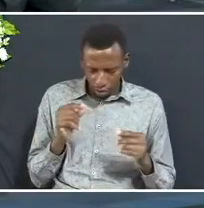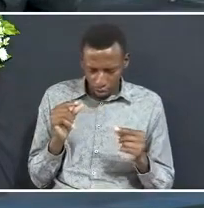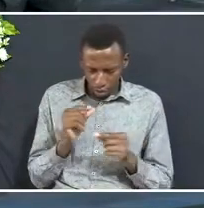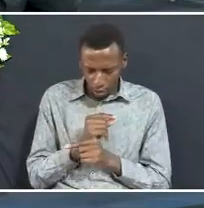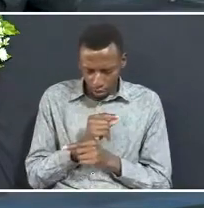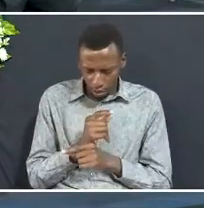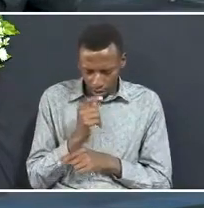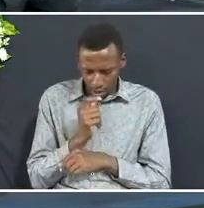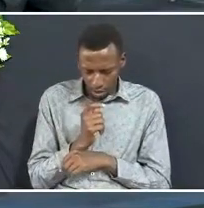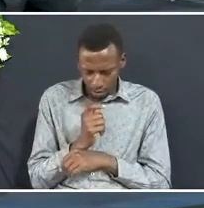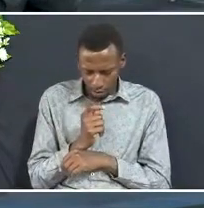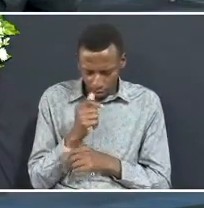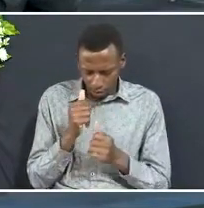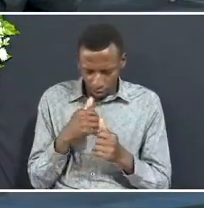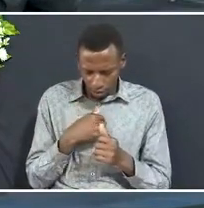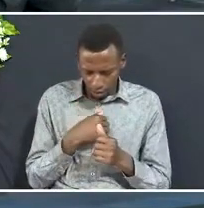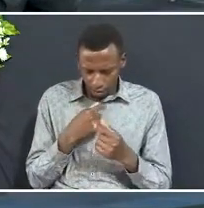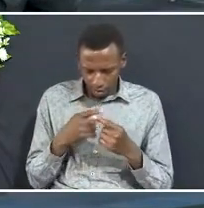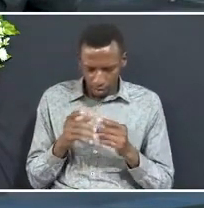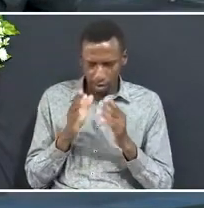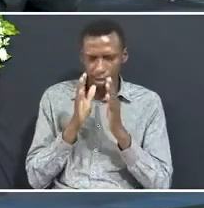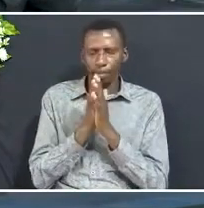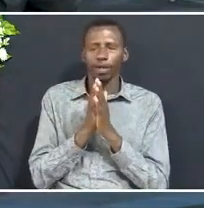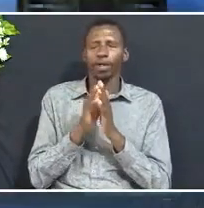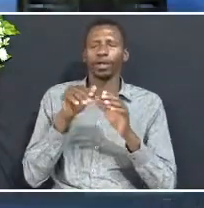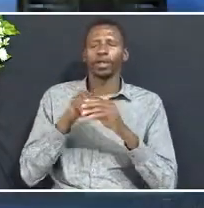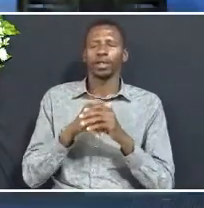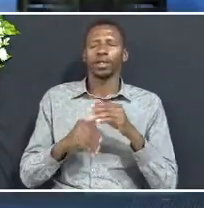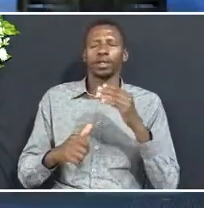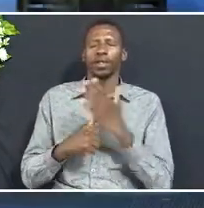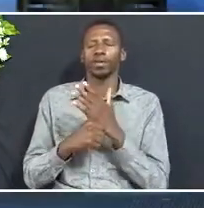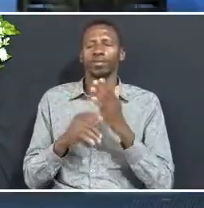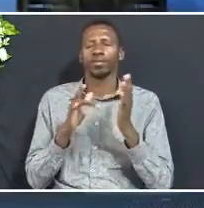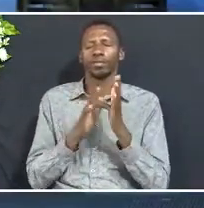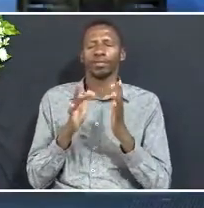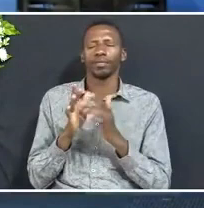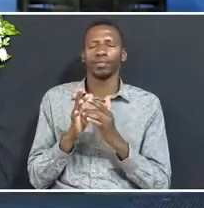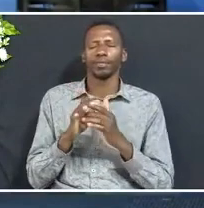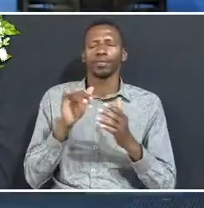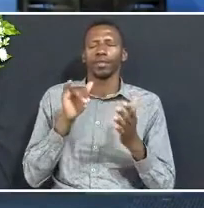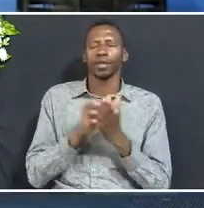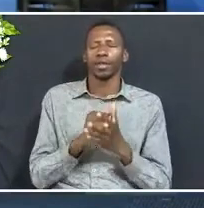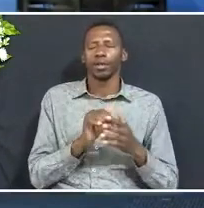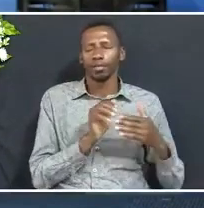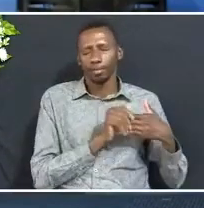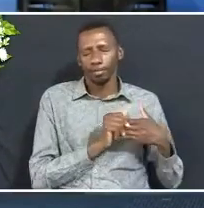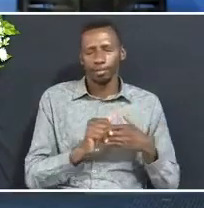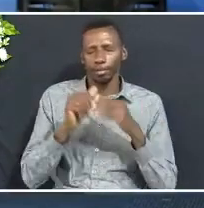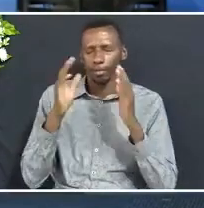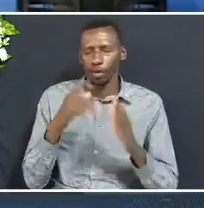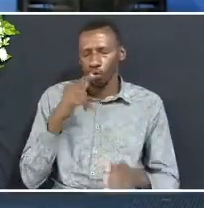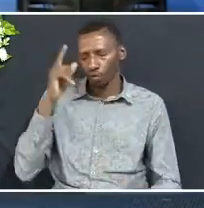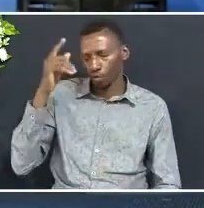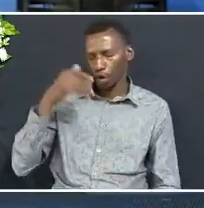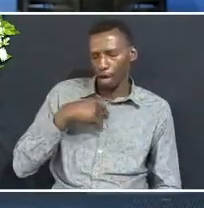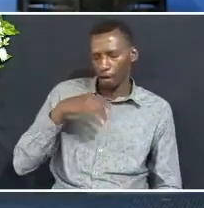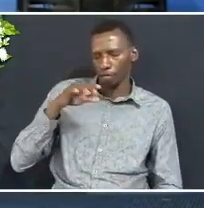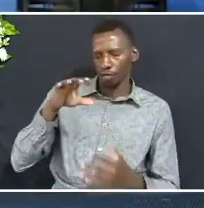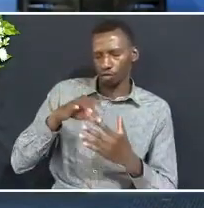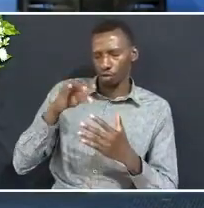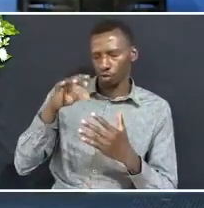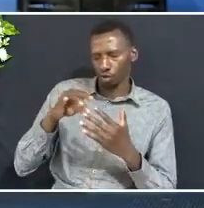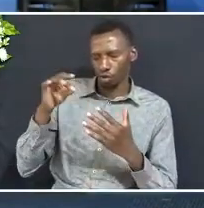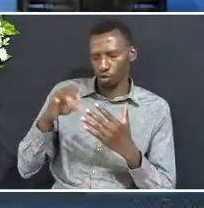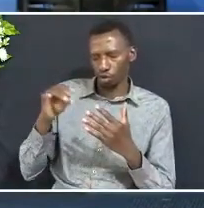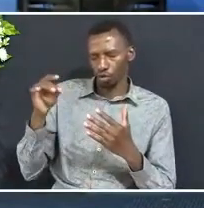we have. But I pray in Jesus' name that the leaders that you have chosen, you will